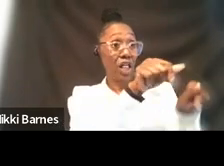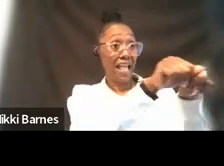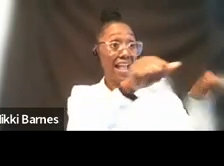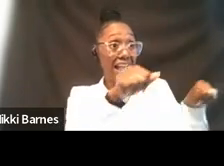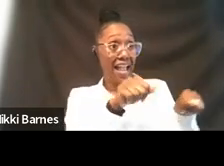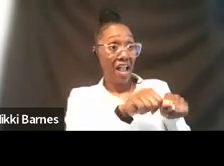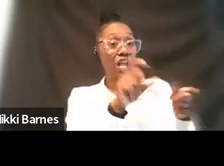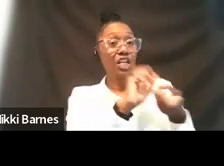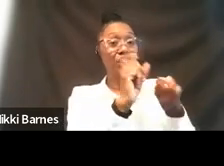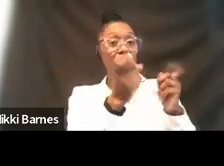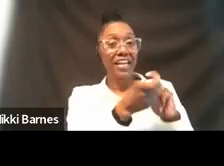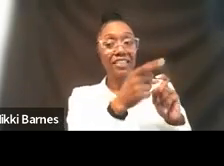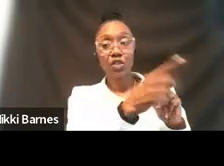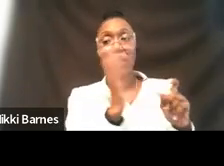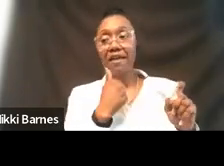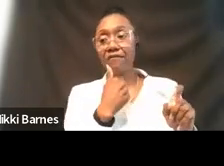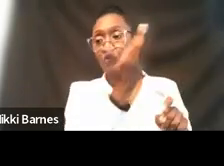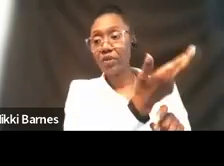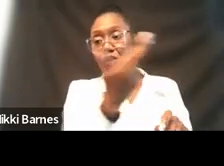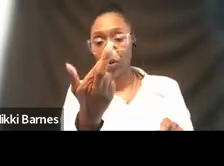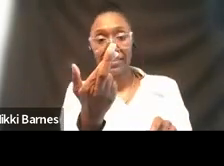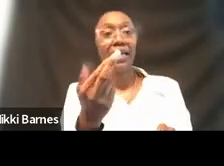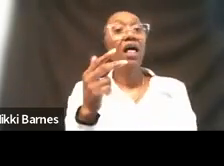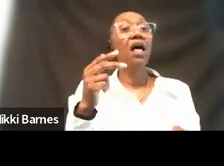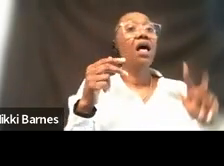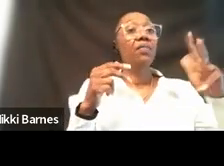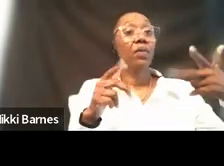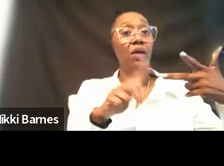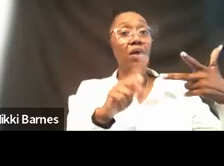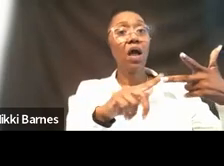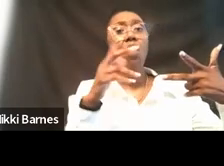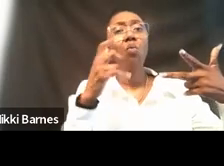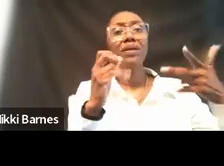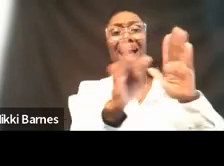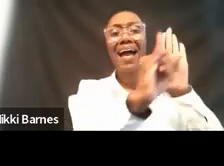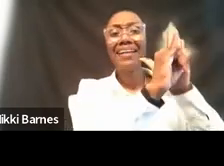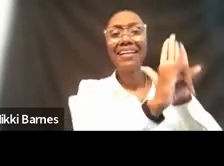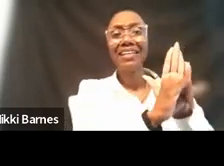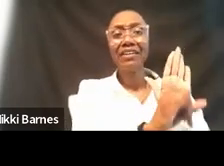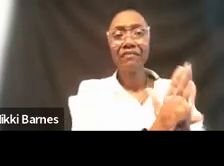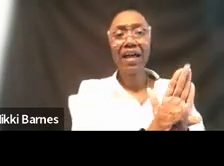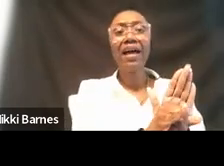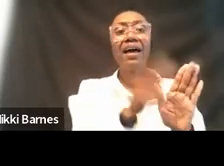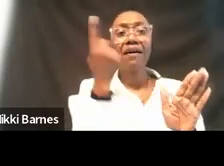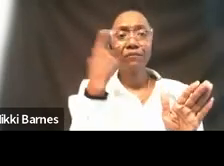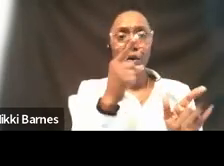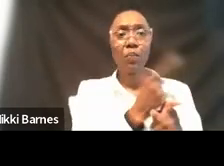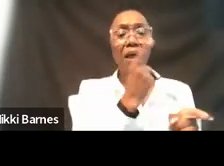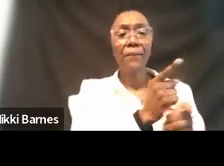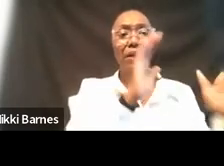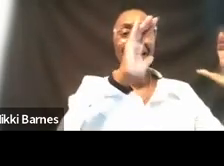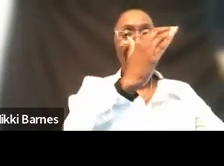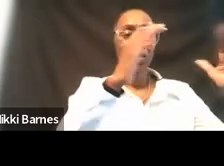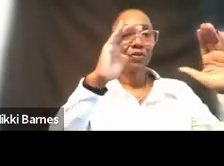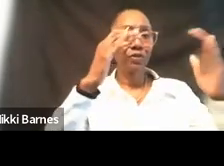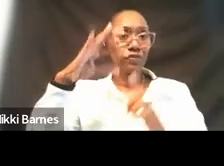access to. Thirdly, I want us to identify barriers to adequate categorization for special education.